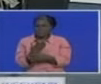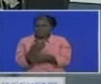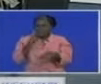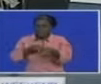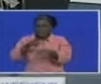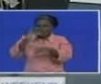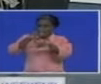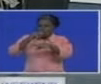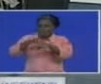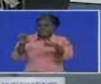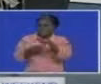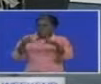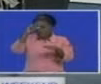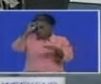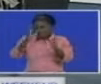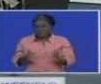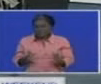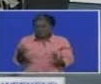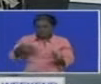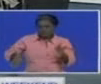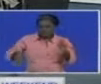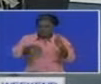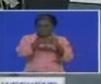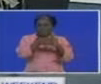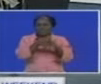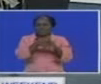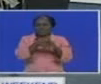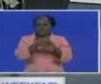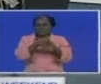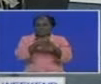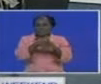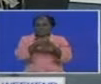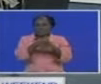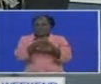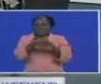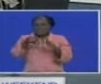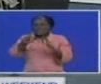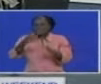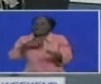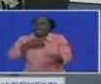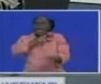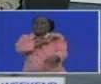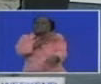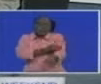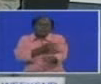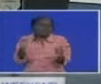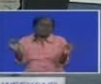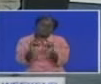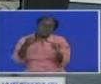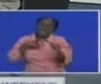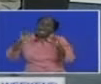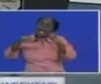governor who came in and did what he did. And I agree with TJ. Yeah. I agree with TJ that they don't have the power to do that. You must agree with